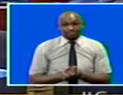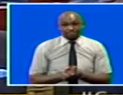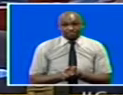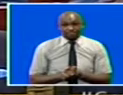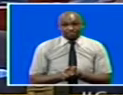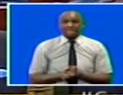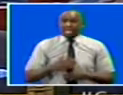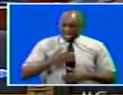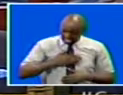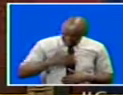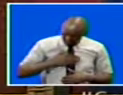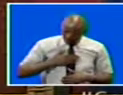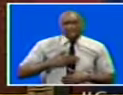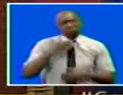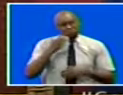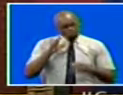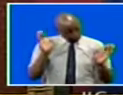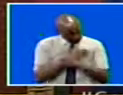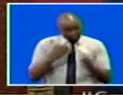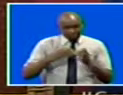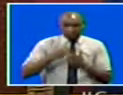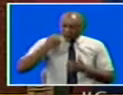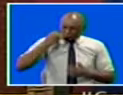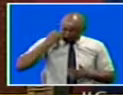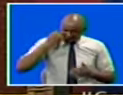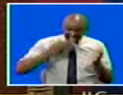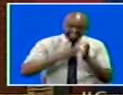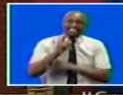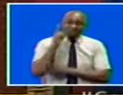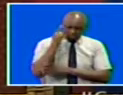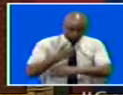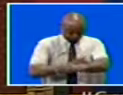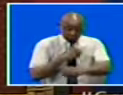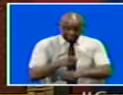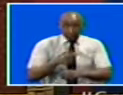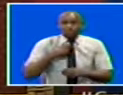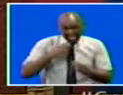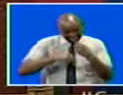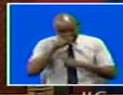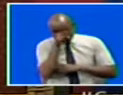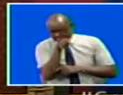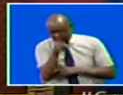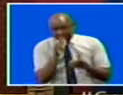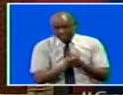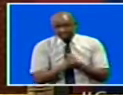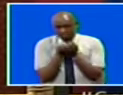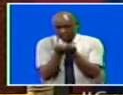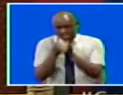Our war on illegal drugs is steadily being won. The streamlining of activities at our ports of